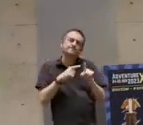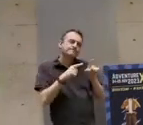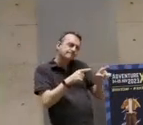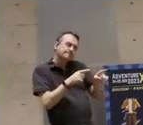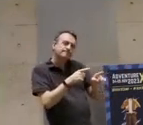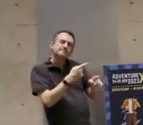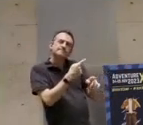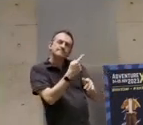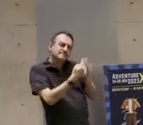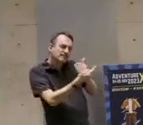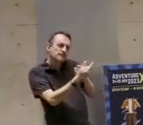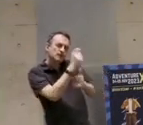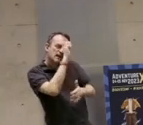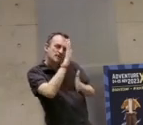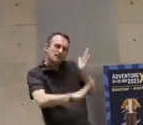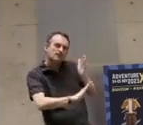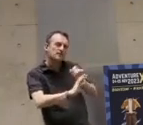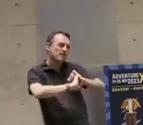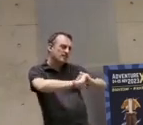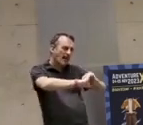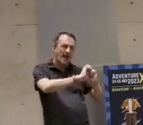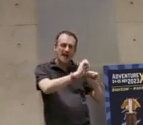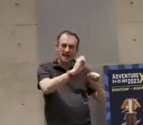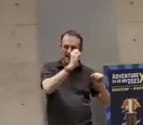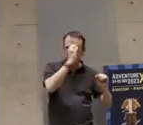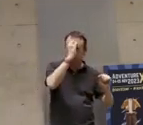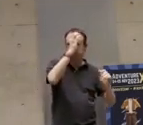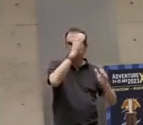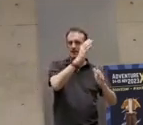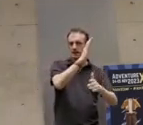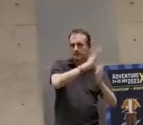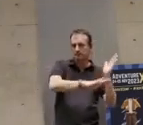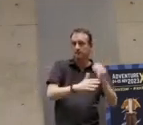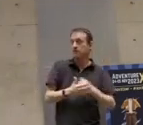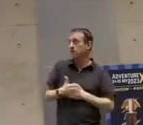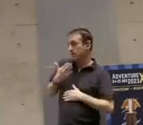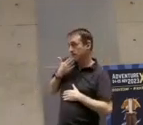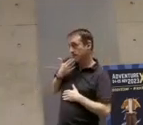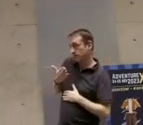and understanding the experience of why people went, you know. Thank you. That's interesting. Thank you.